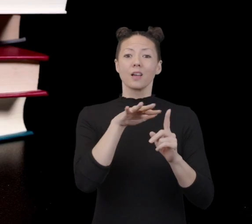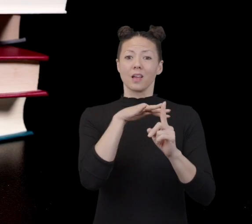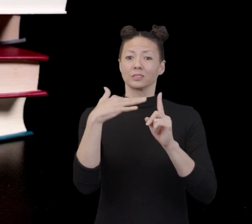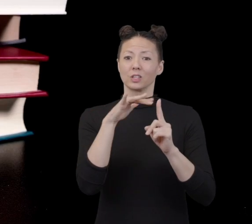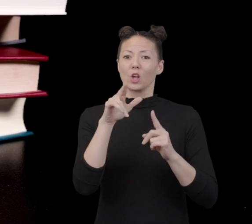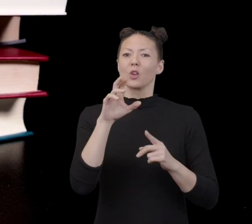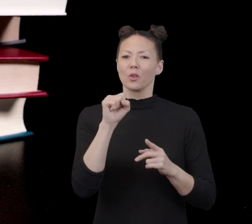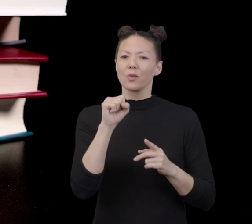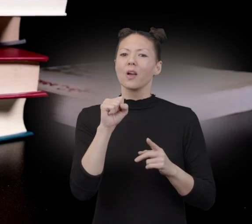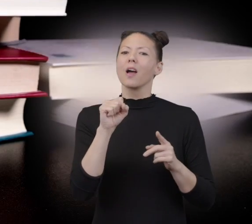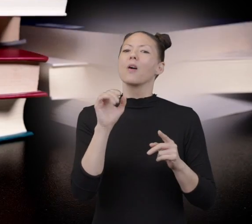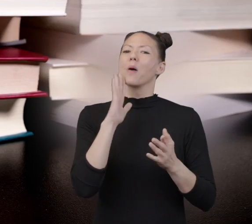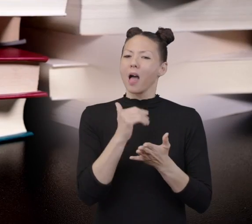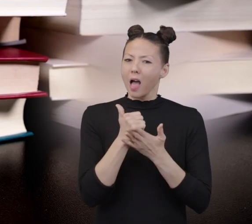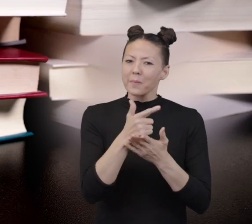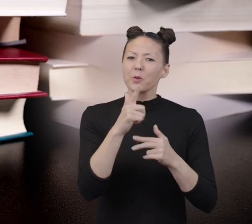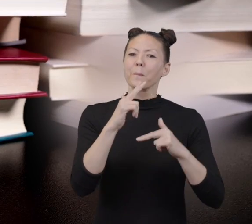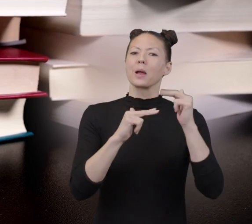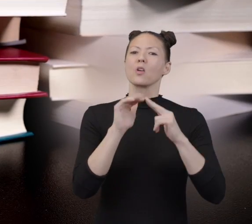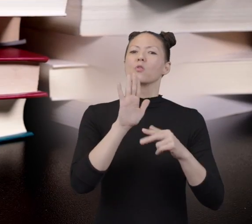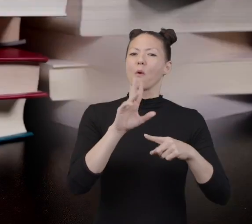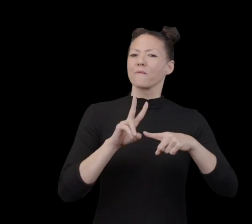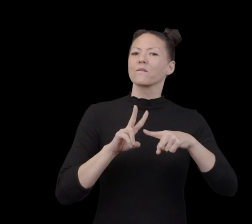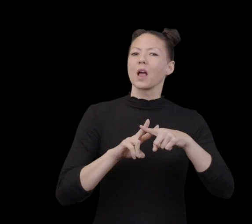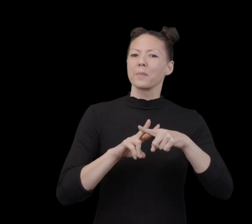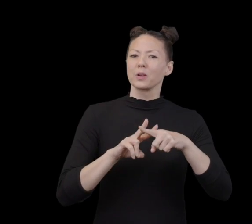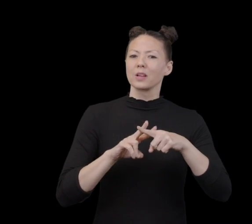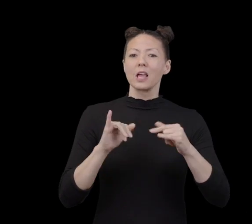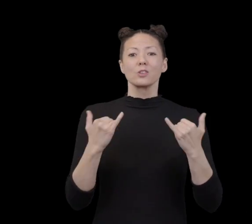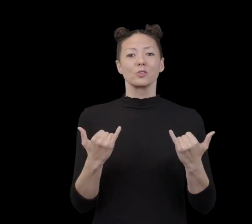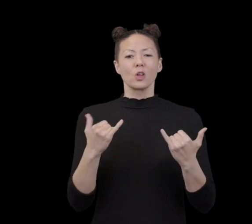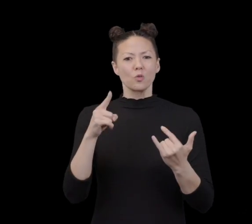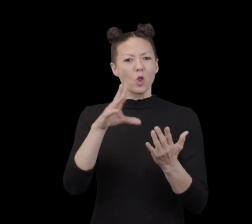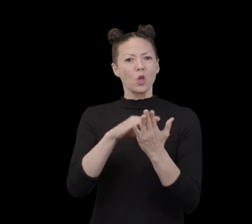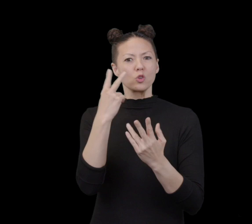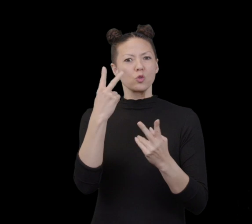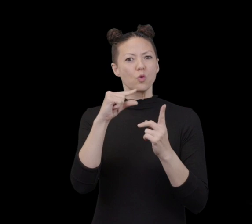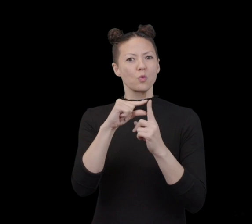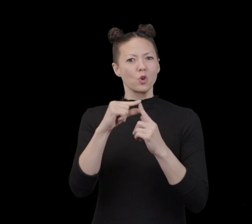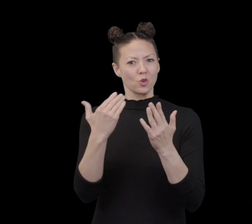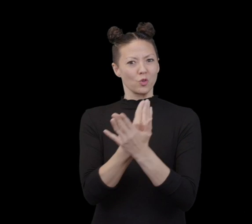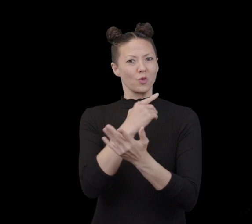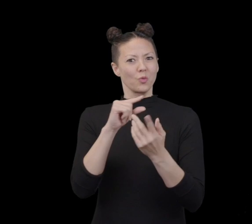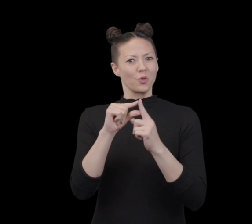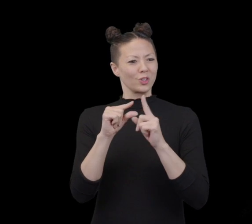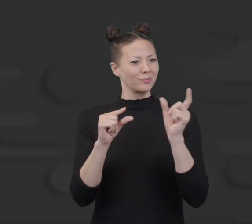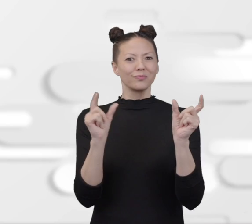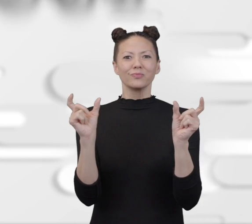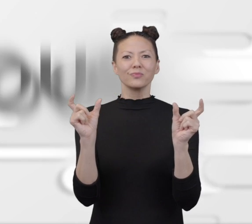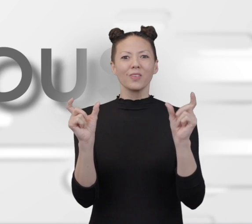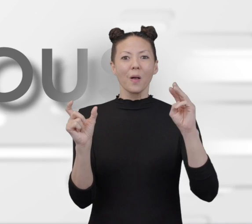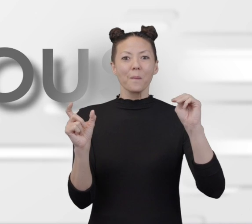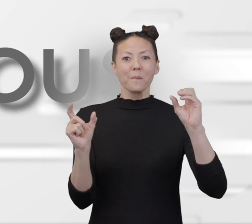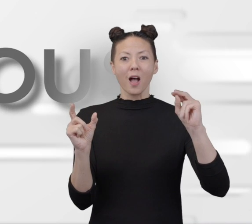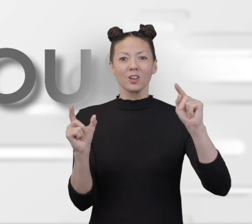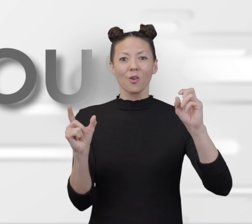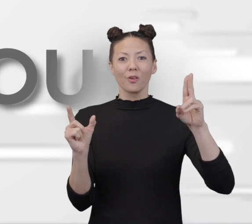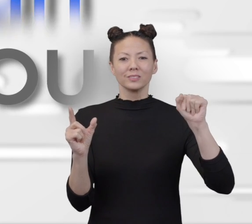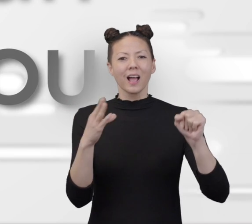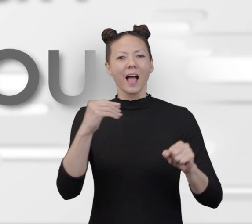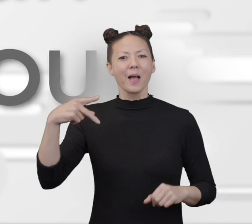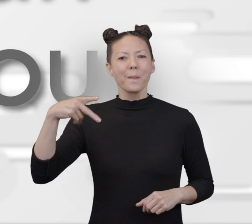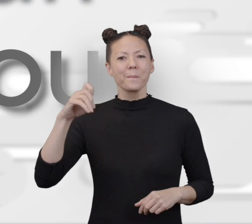clues also help build your vocabulary. Like today, you learned the meaning of two new words, monotonous